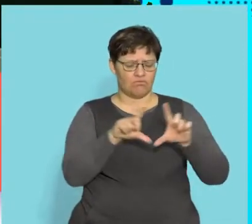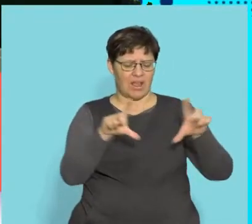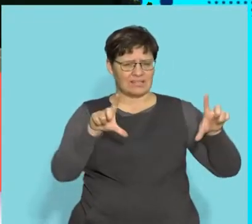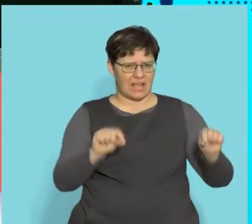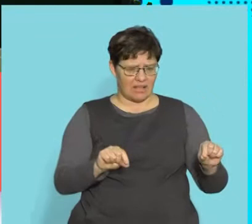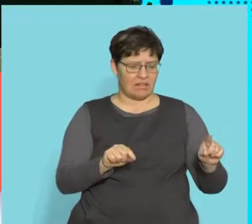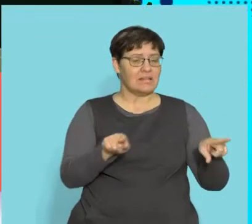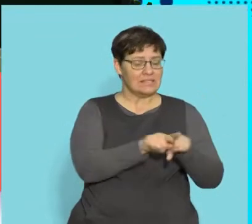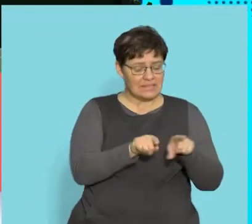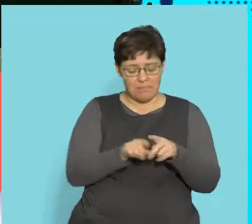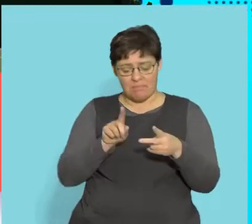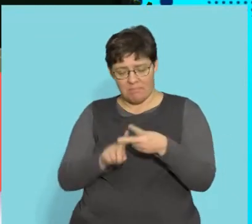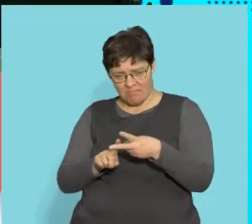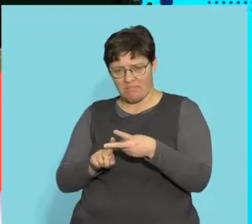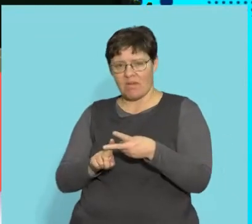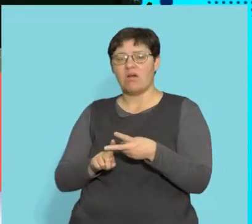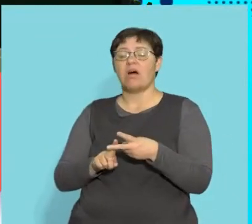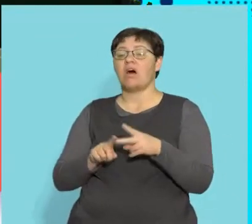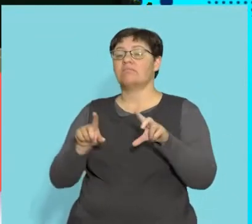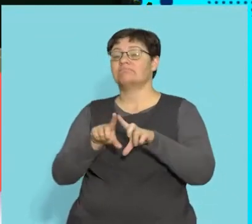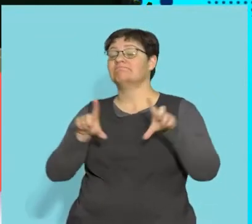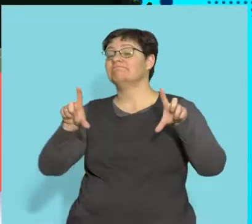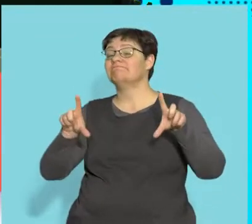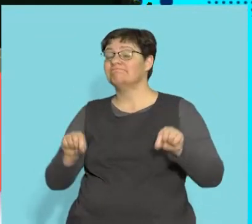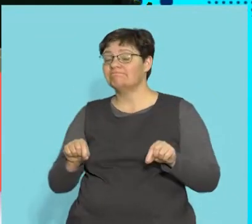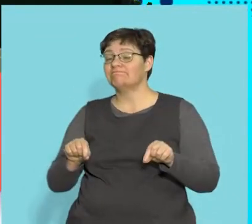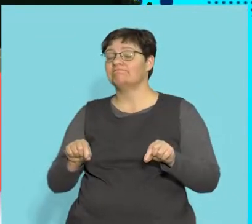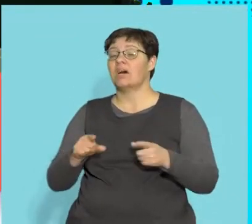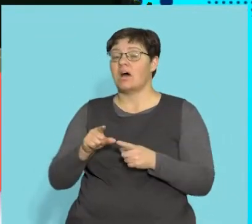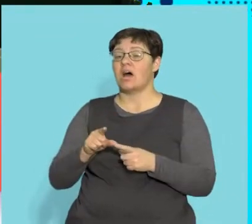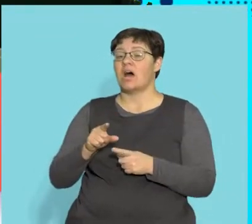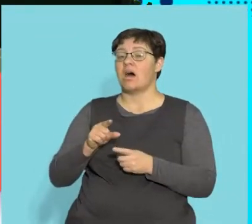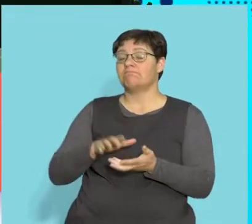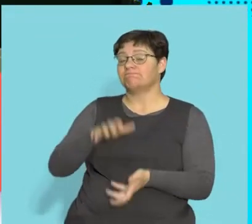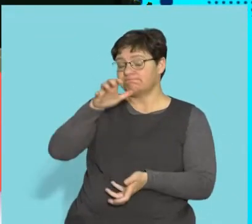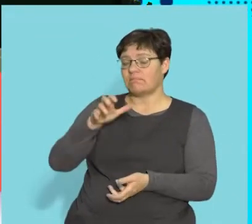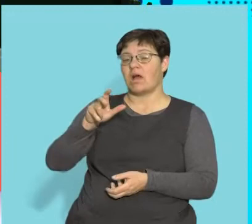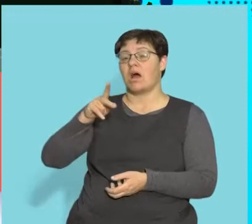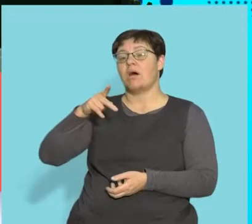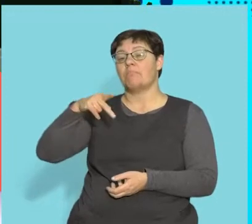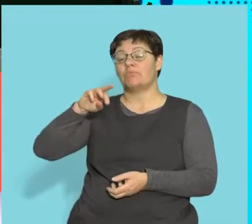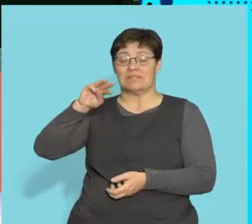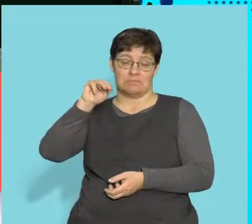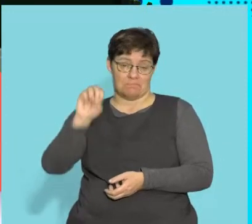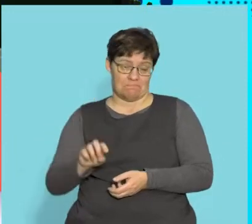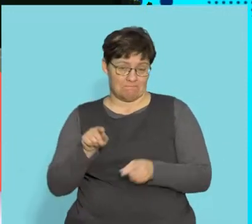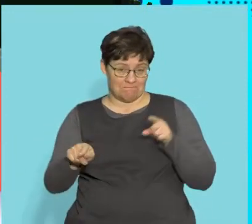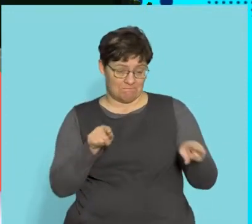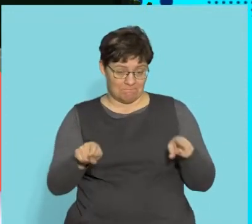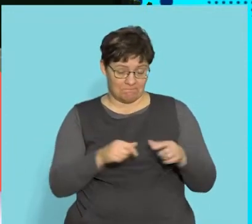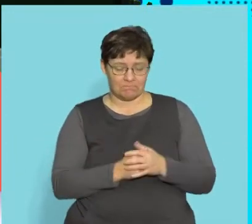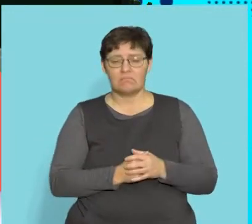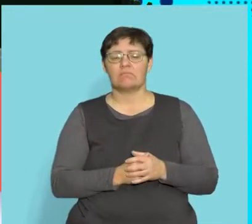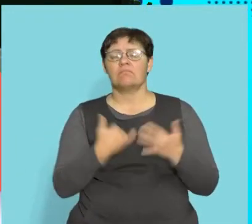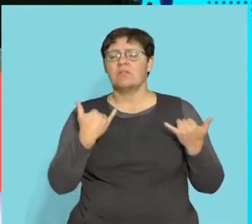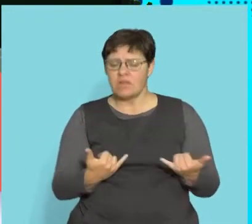as well as the role of a scale factor on the surface area and volume of a rectangular prism. In this part